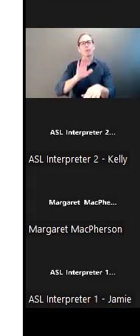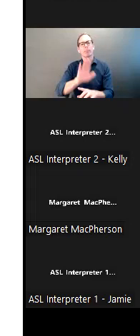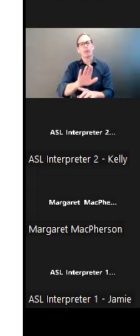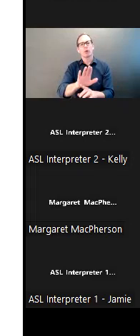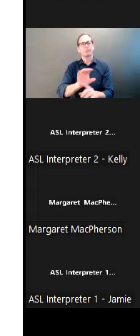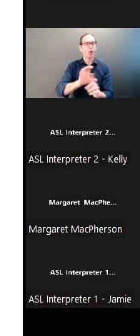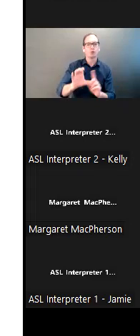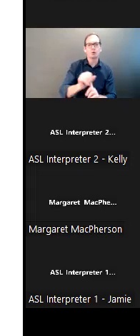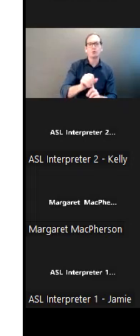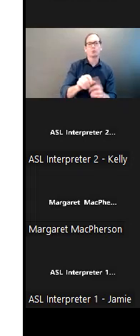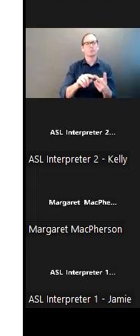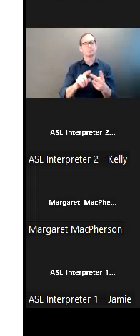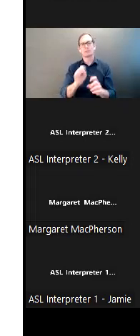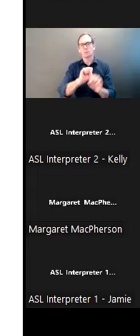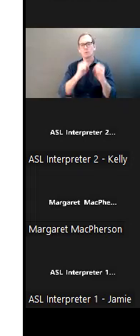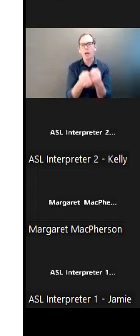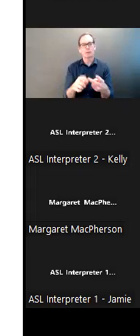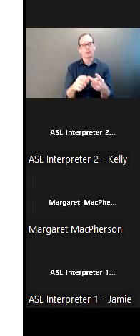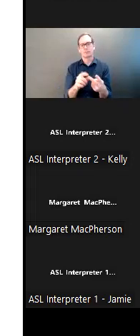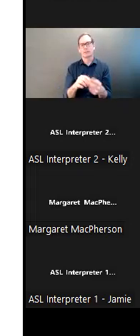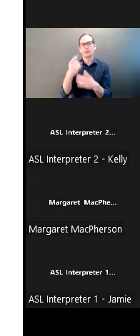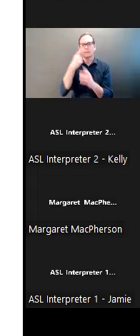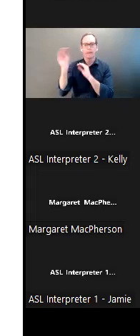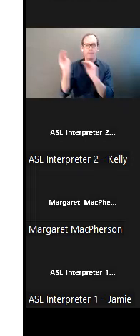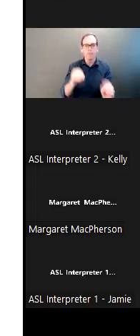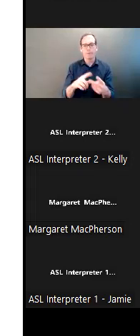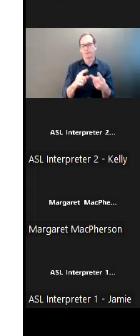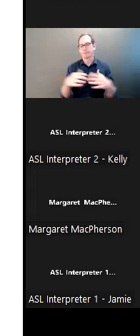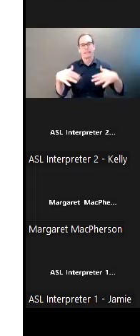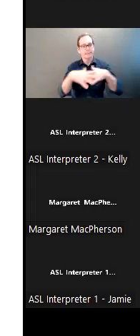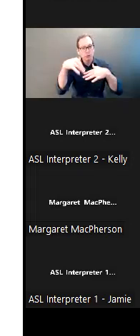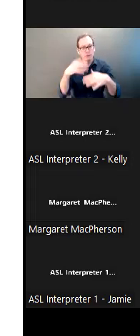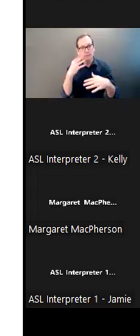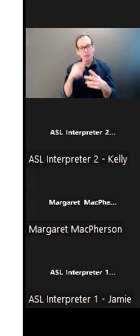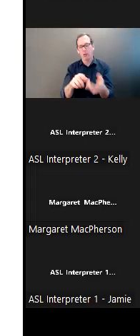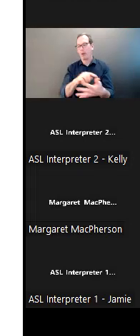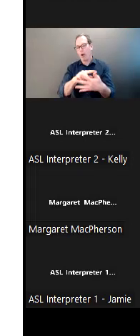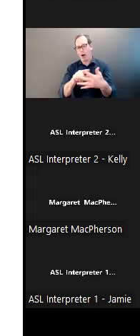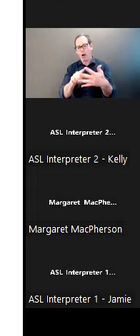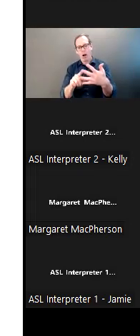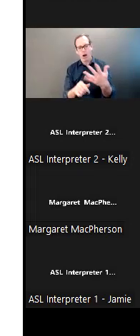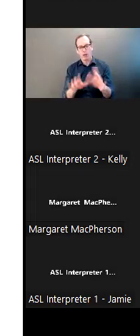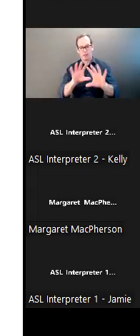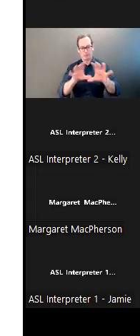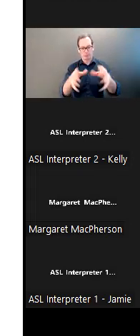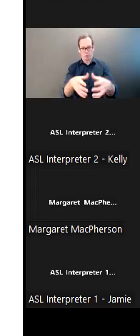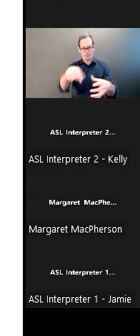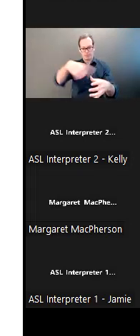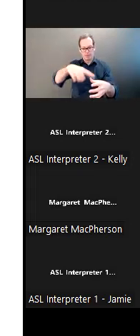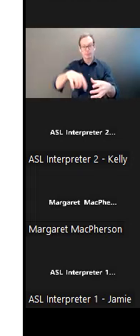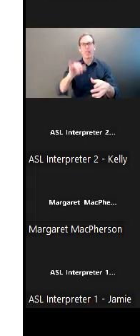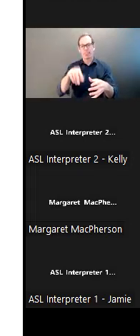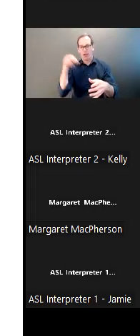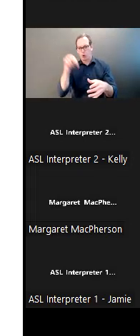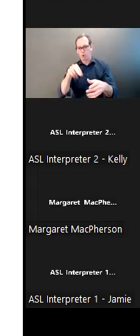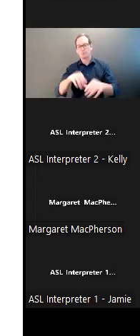race, based on ethnicity, based on newcomer status, based on Indigenous status, and so on. And this is where we start to get into issues of structural